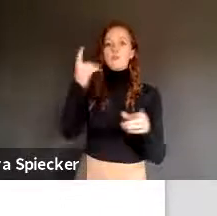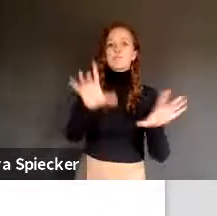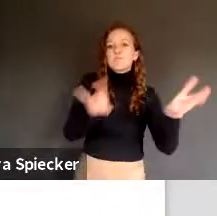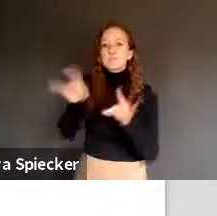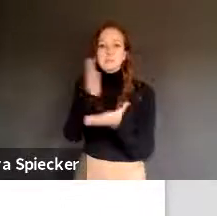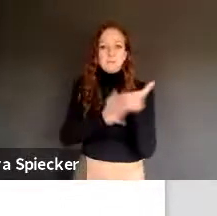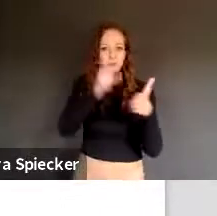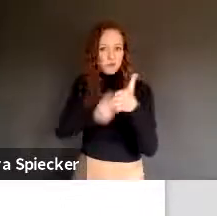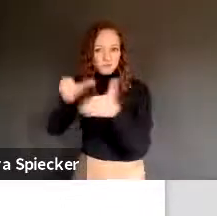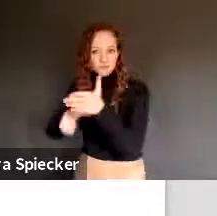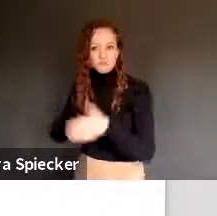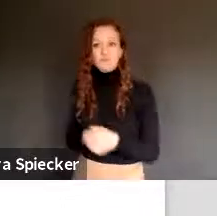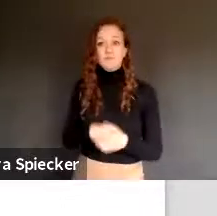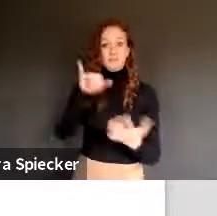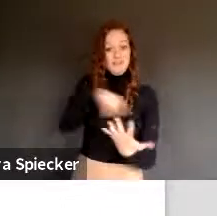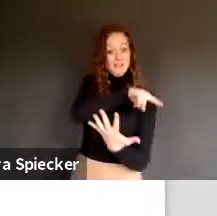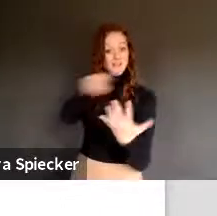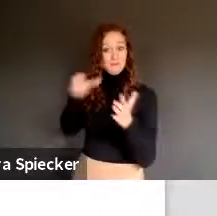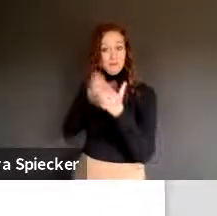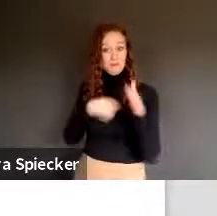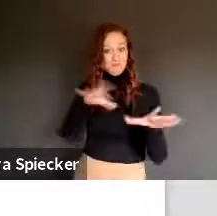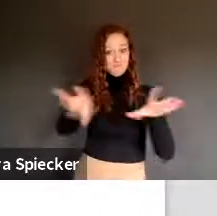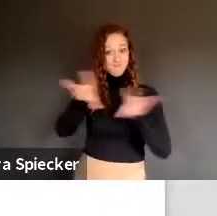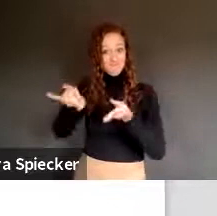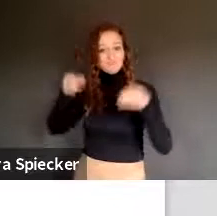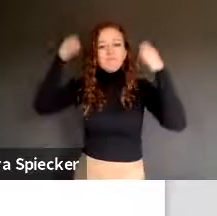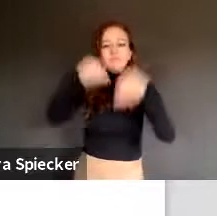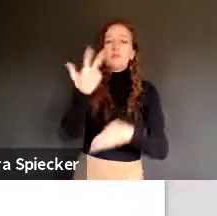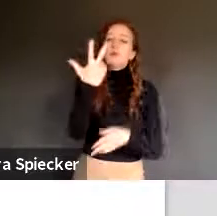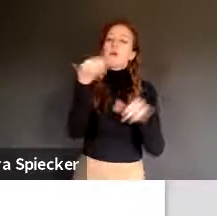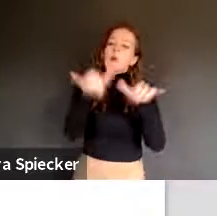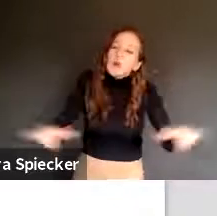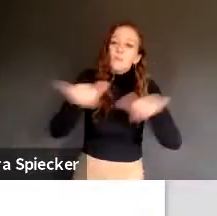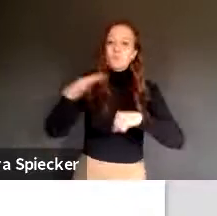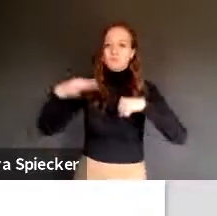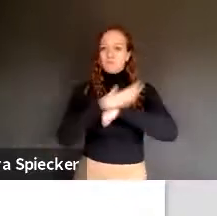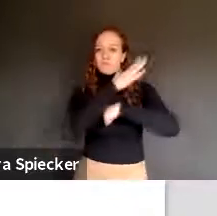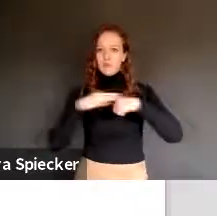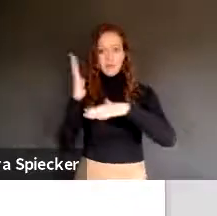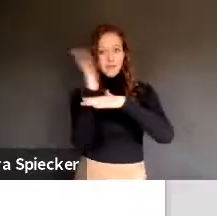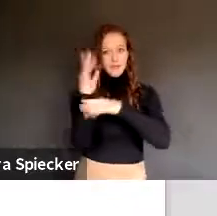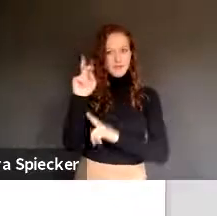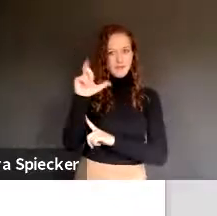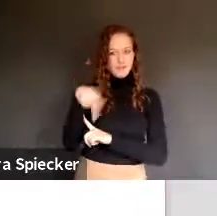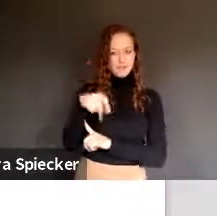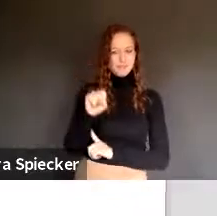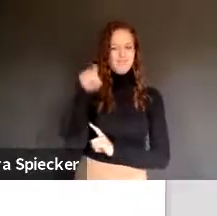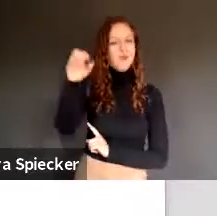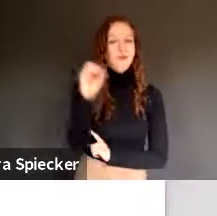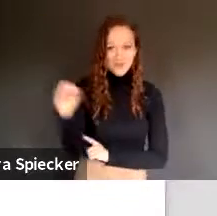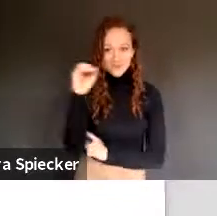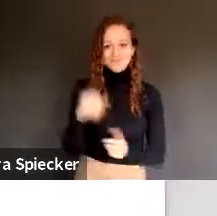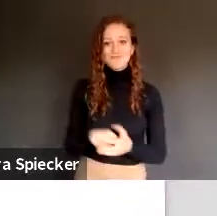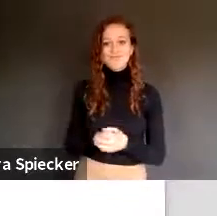Given our time constraints today, I selected just a few of my chapters to focus on, and I'll share my findings from 3 of my